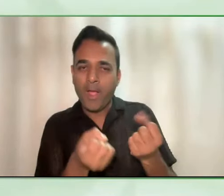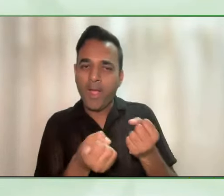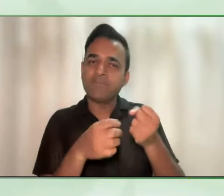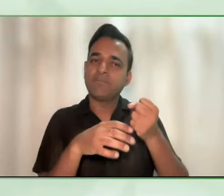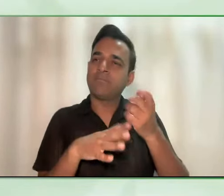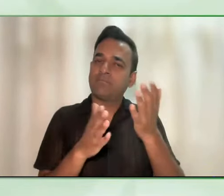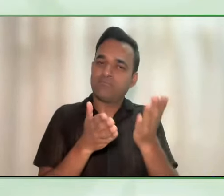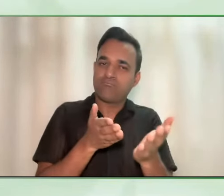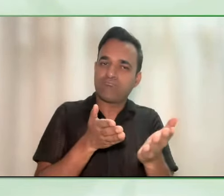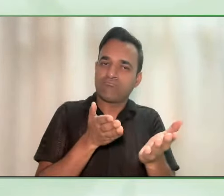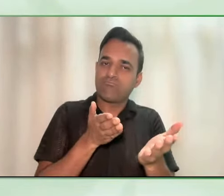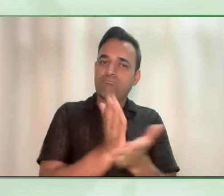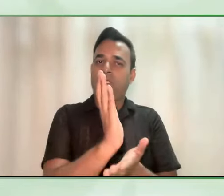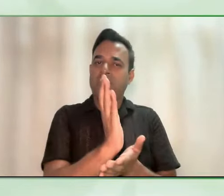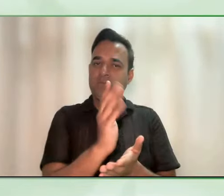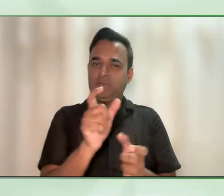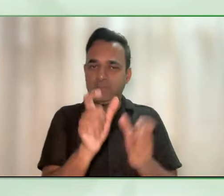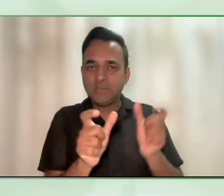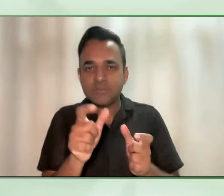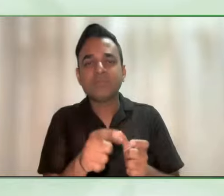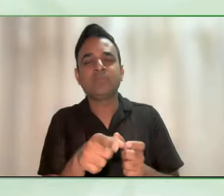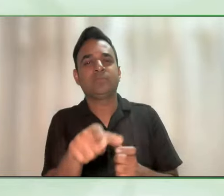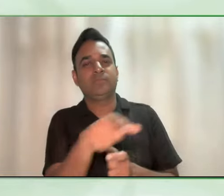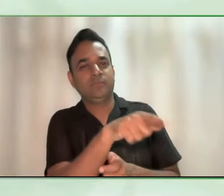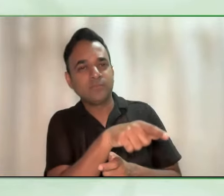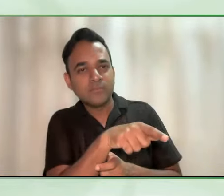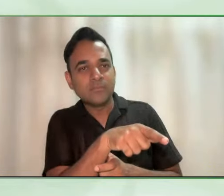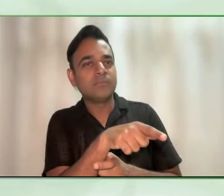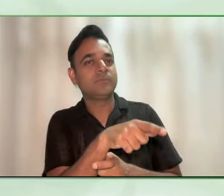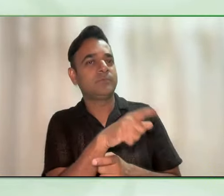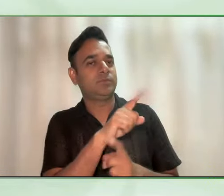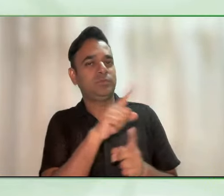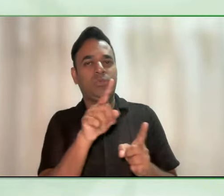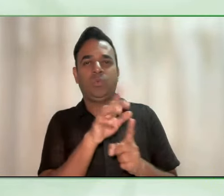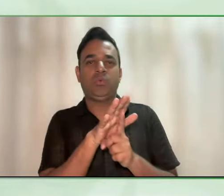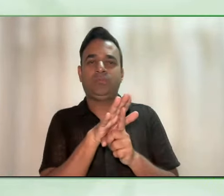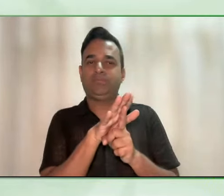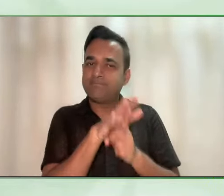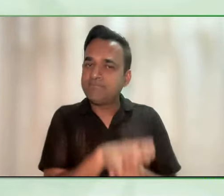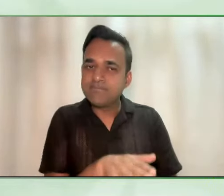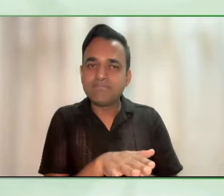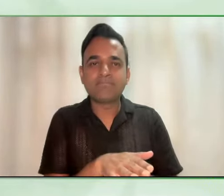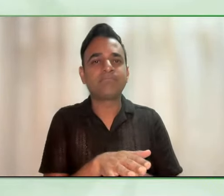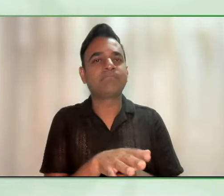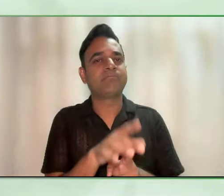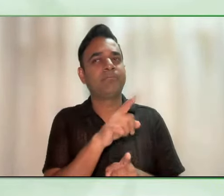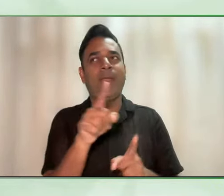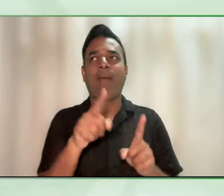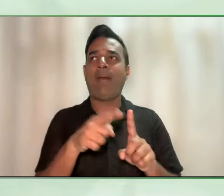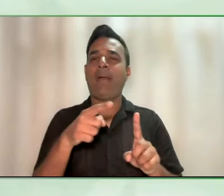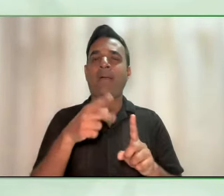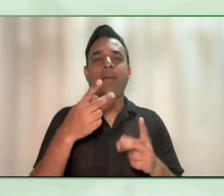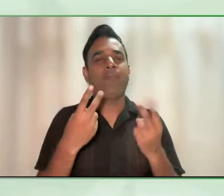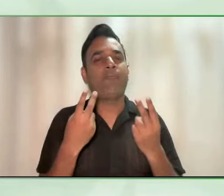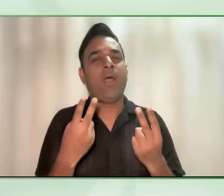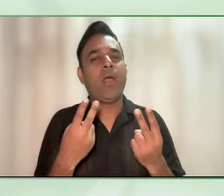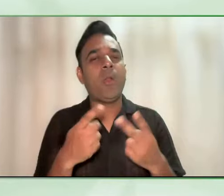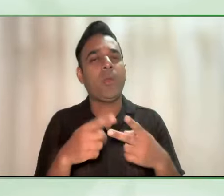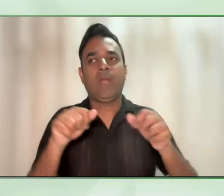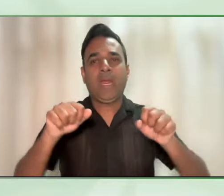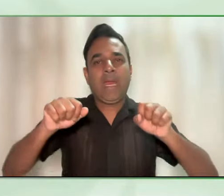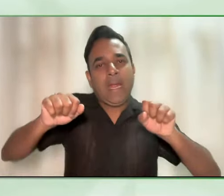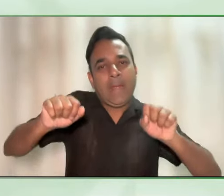difficulties. At the AIS, we try to reduce this knowledge gap by organizing training sessions and events